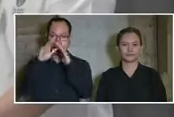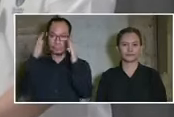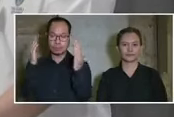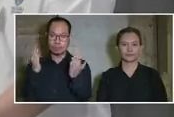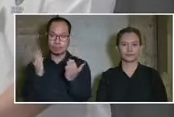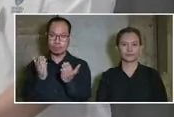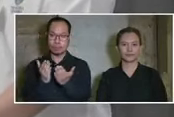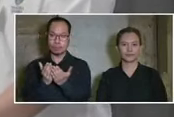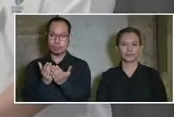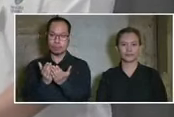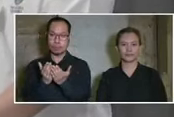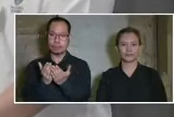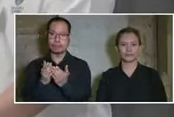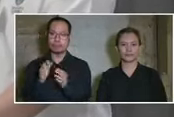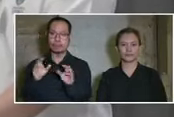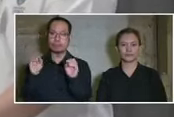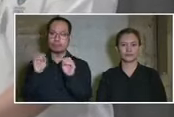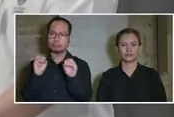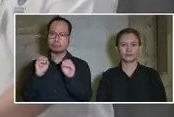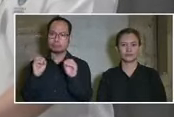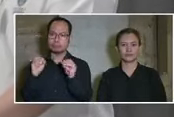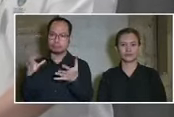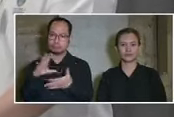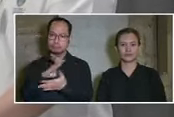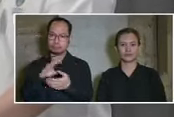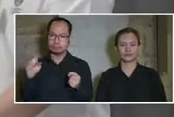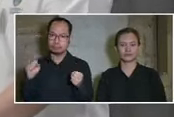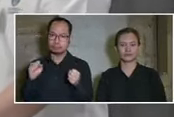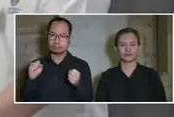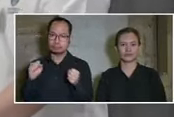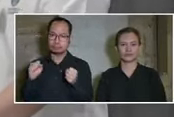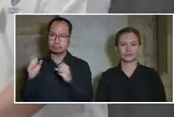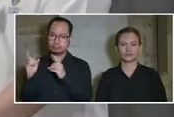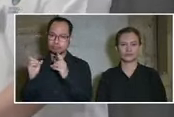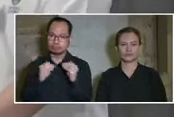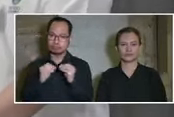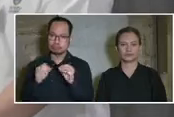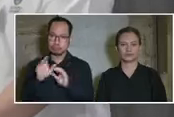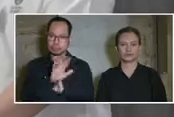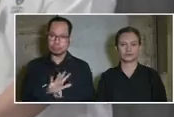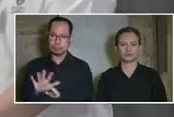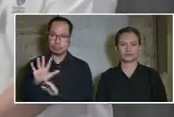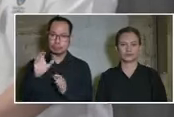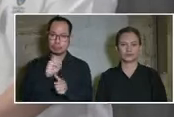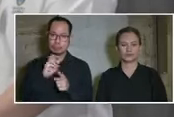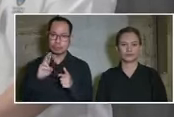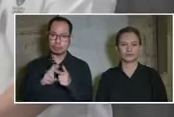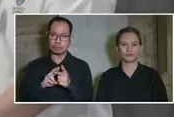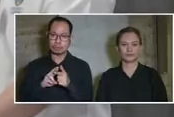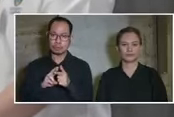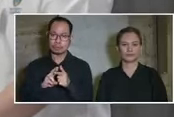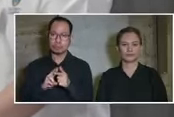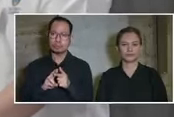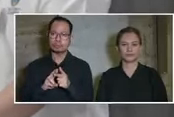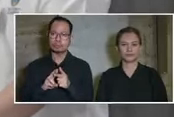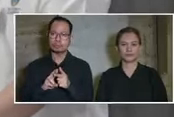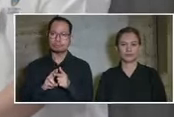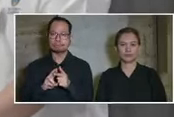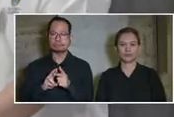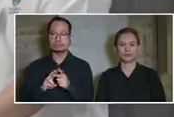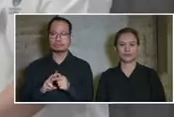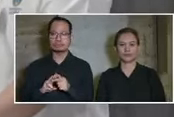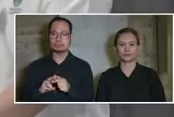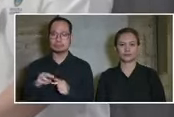wholesome, and there is not a destructive drug among them. nor any domain of the